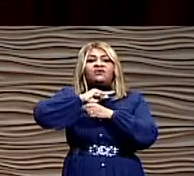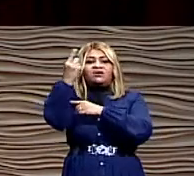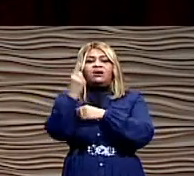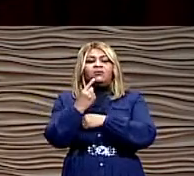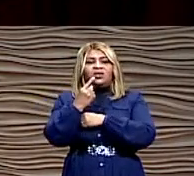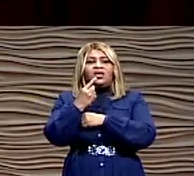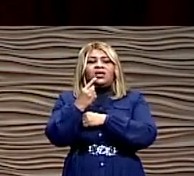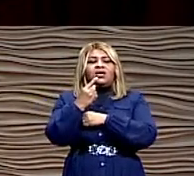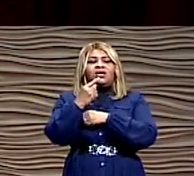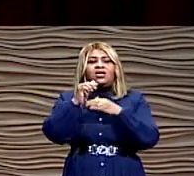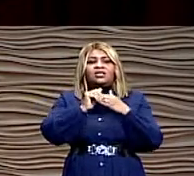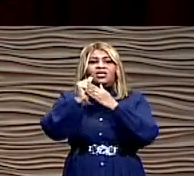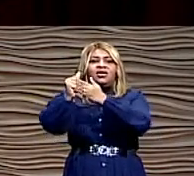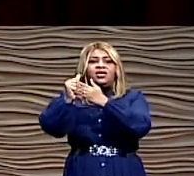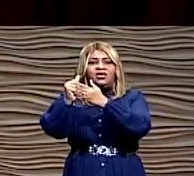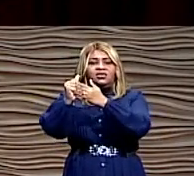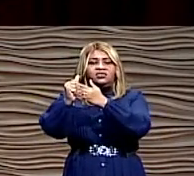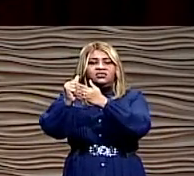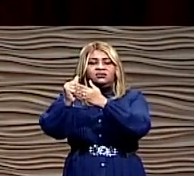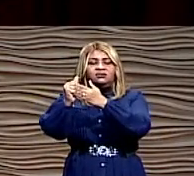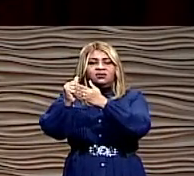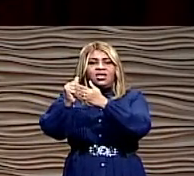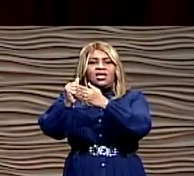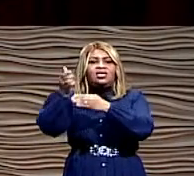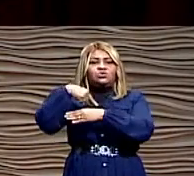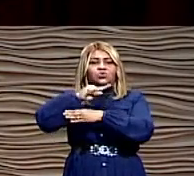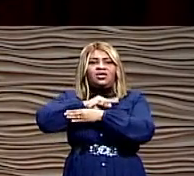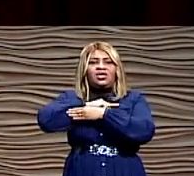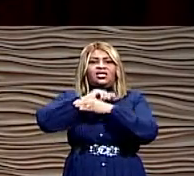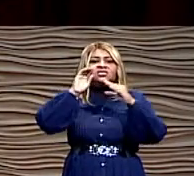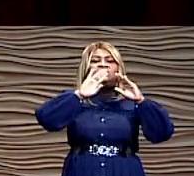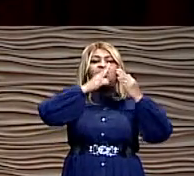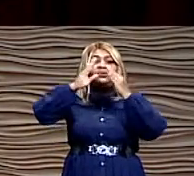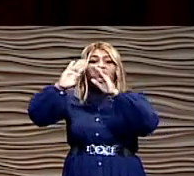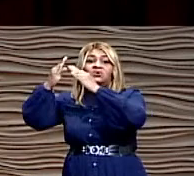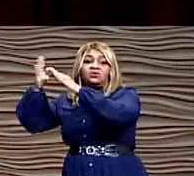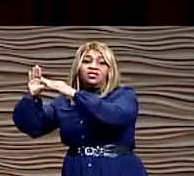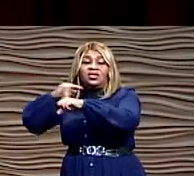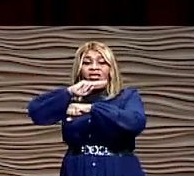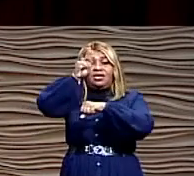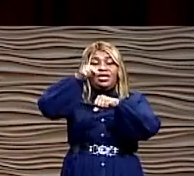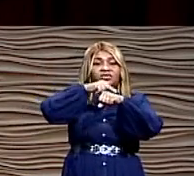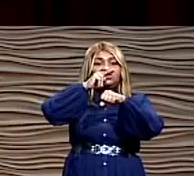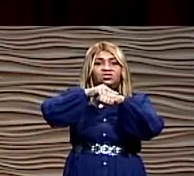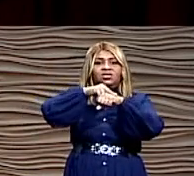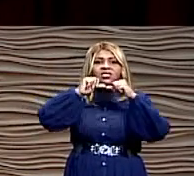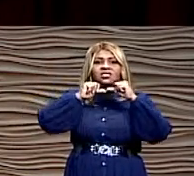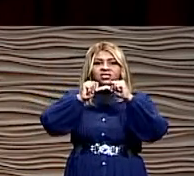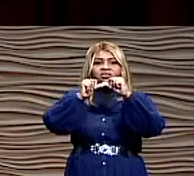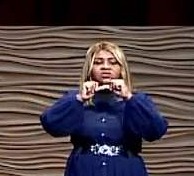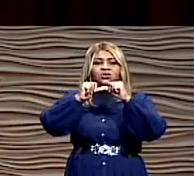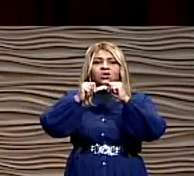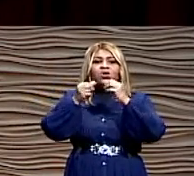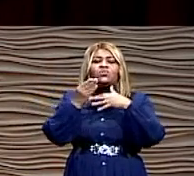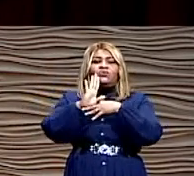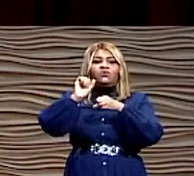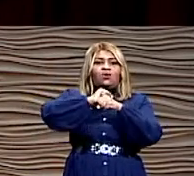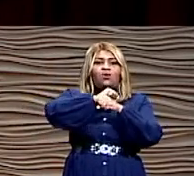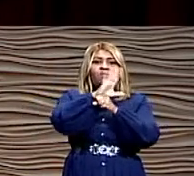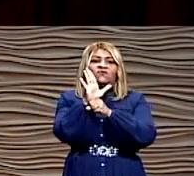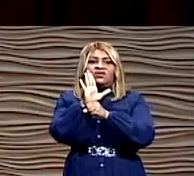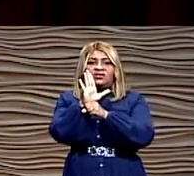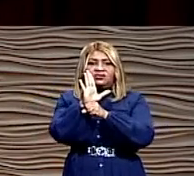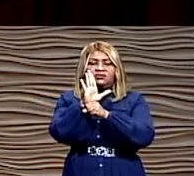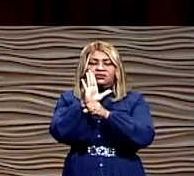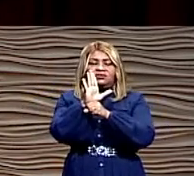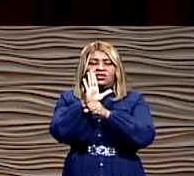us as we, as a community and nation, navigate through the continual COVID-19 crisis. We